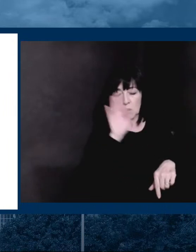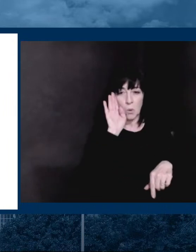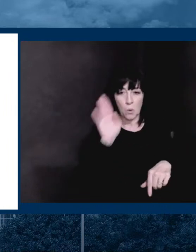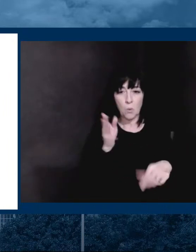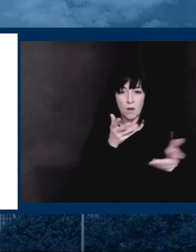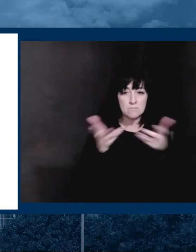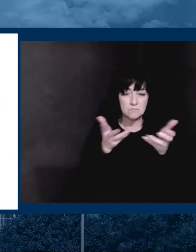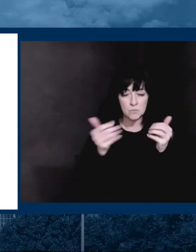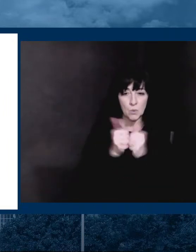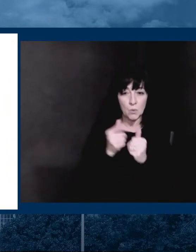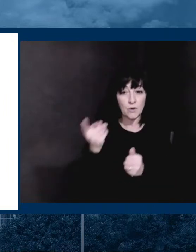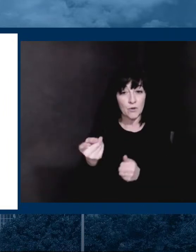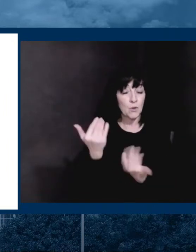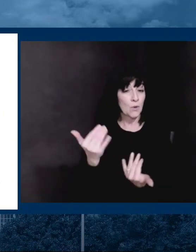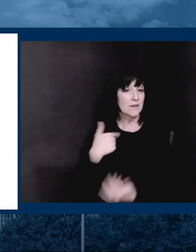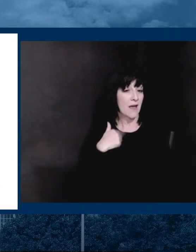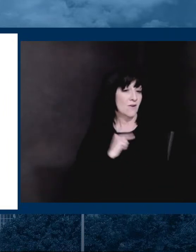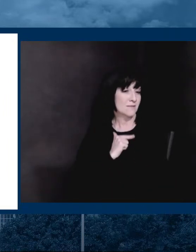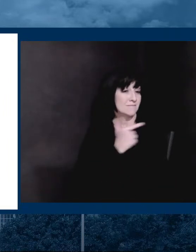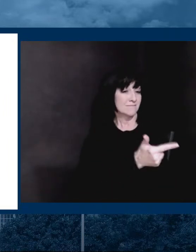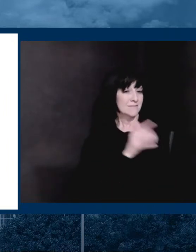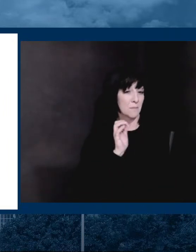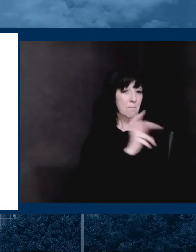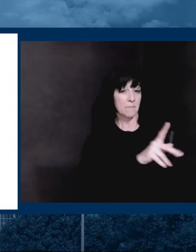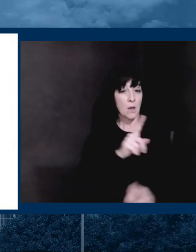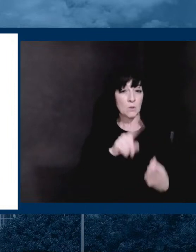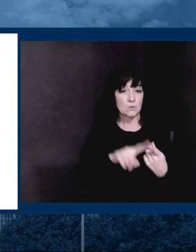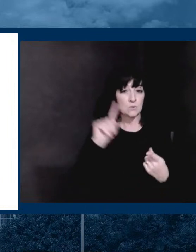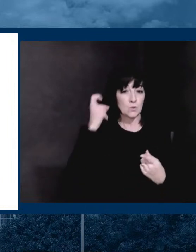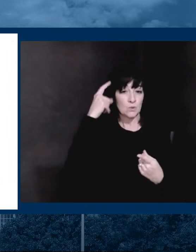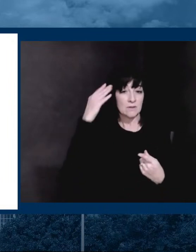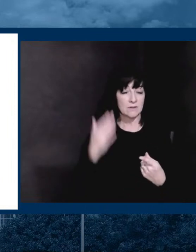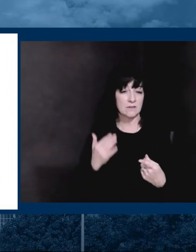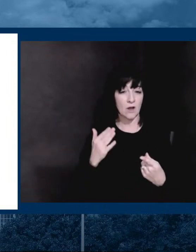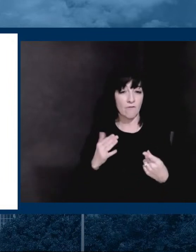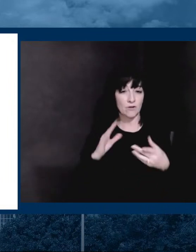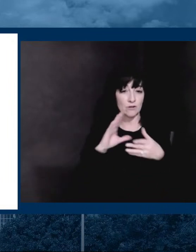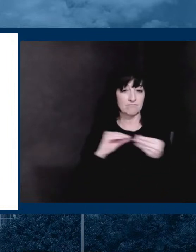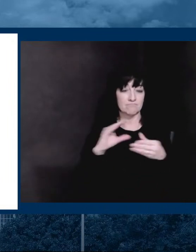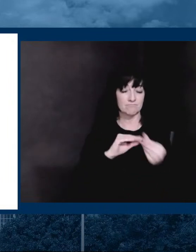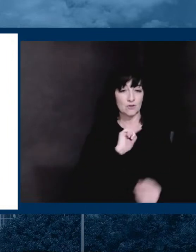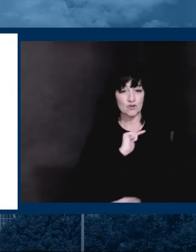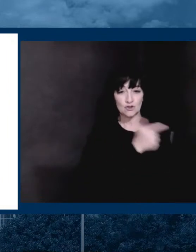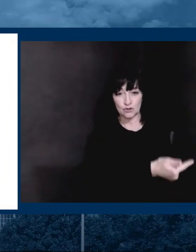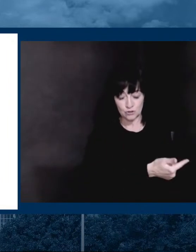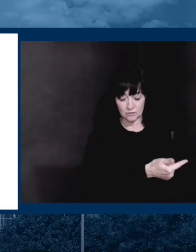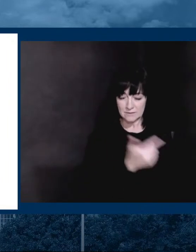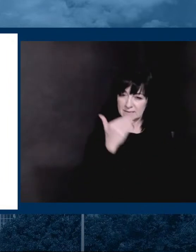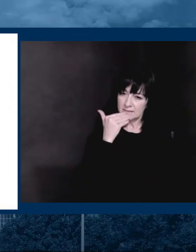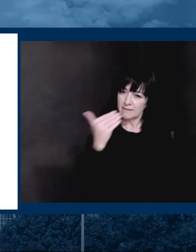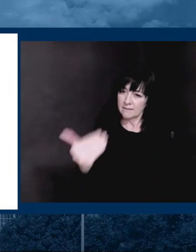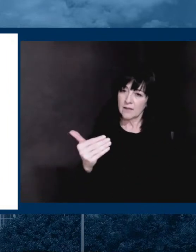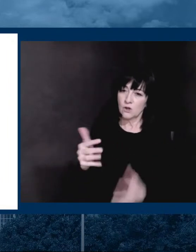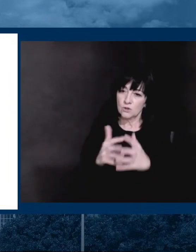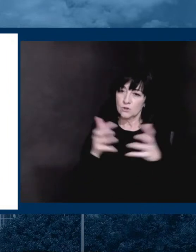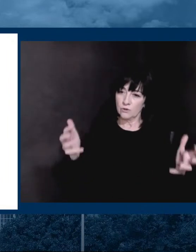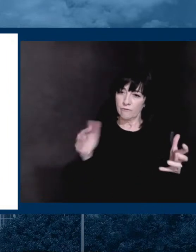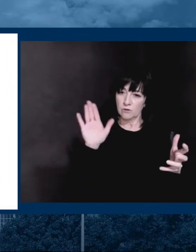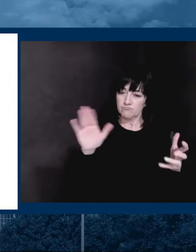And I will hand it back to the governor. Thank you. Thank you. Thank you very much, Dr. Rattay, for that really